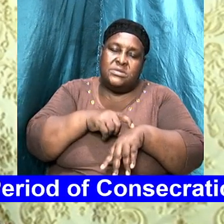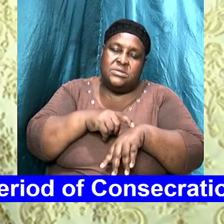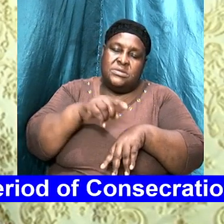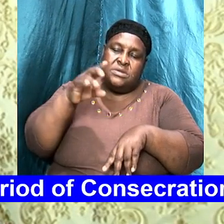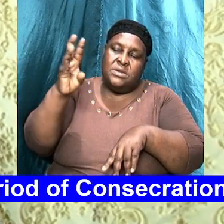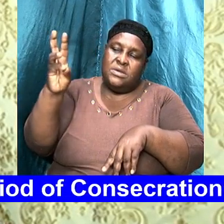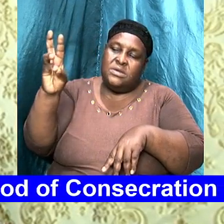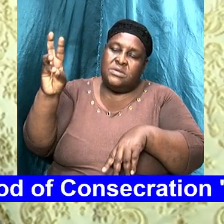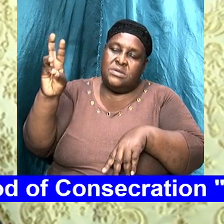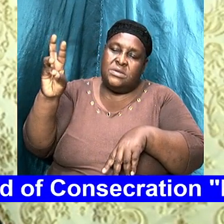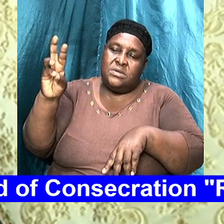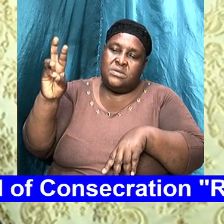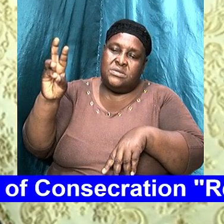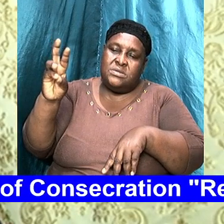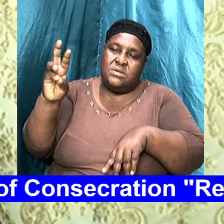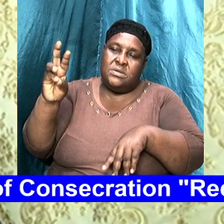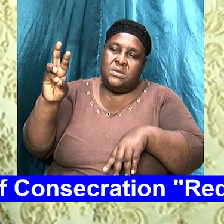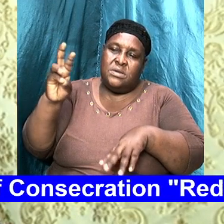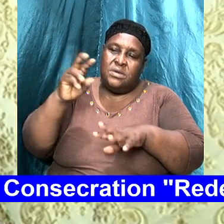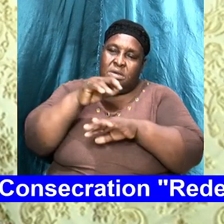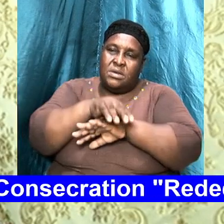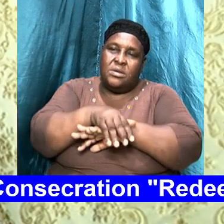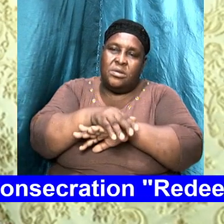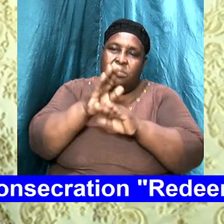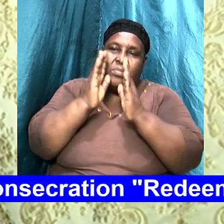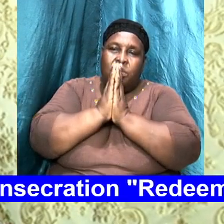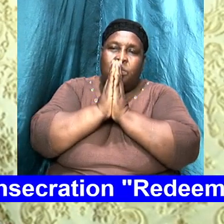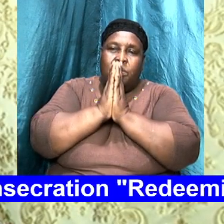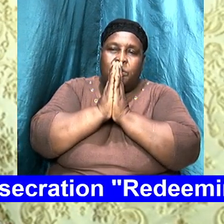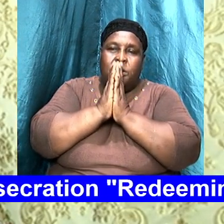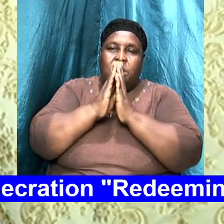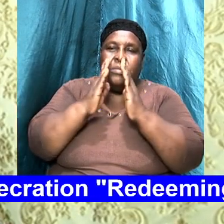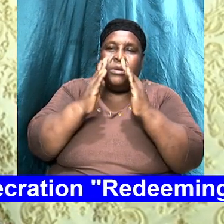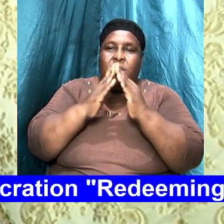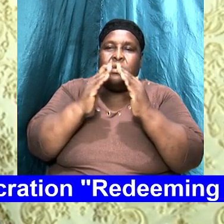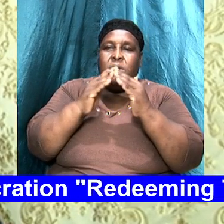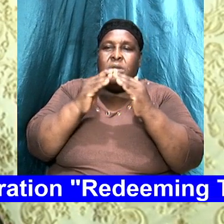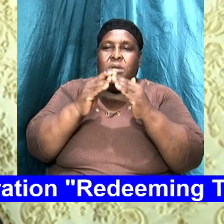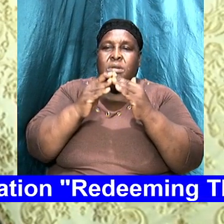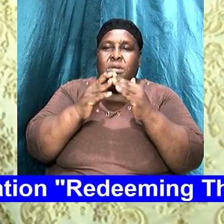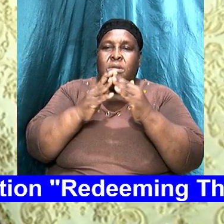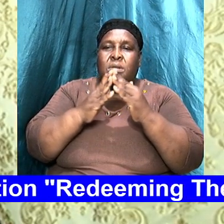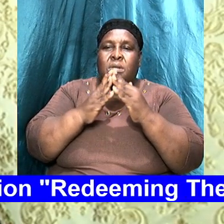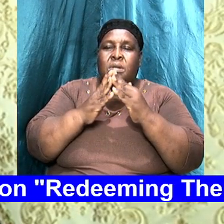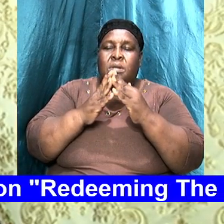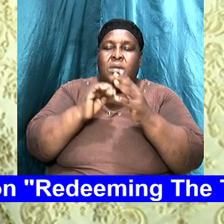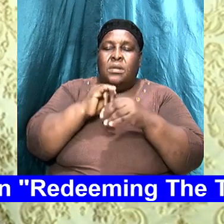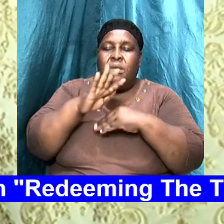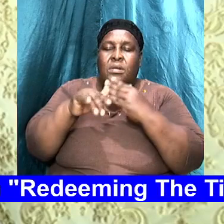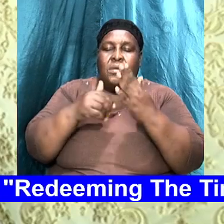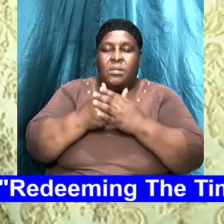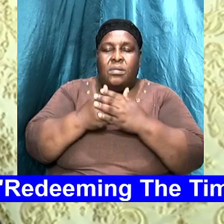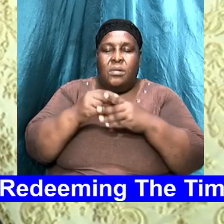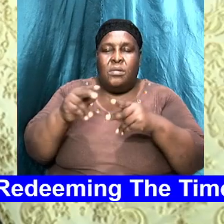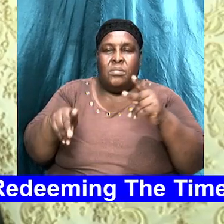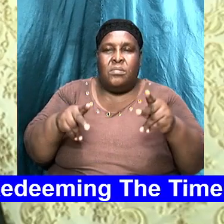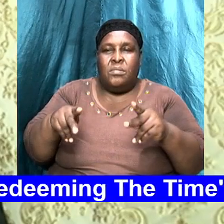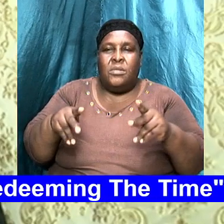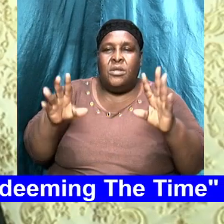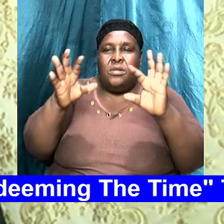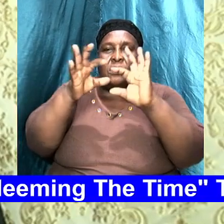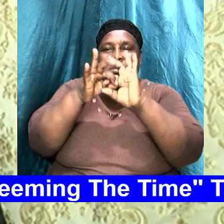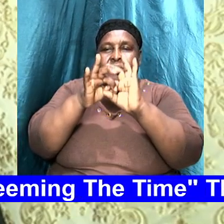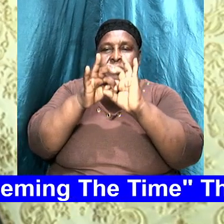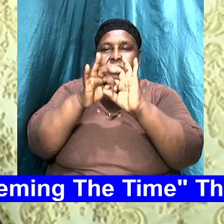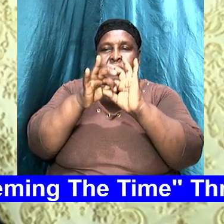on these nights you know there will be prior meeting amen and we want all folks to join